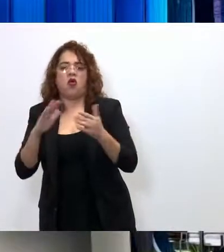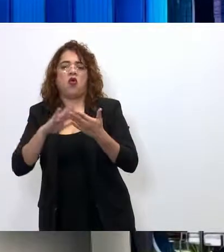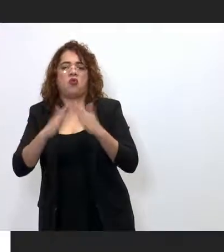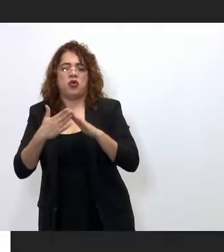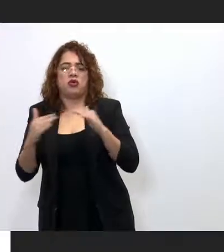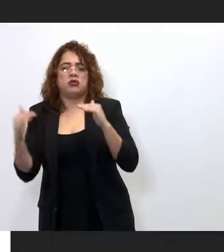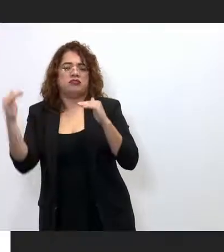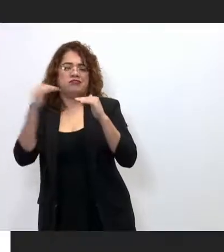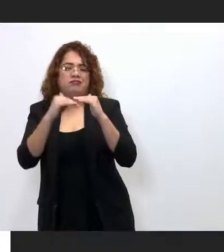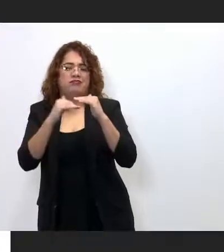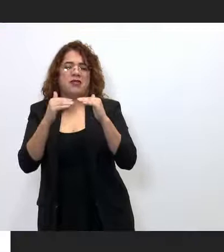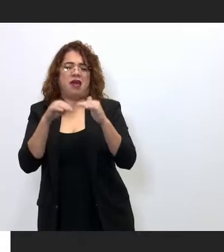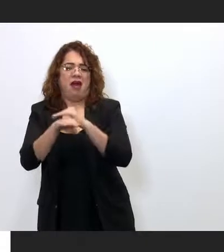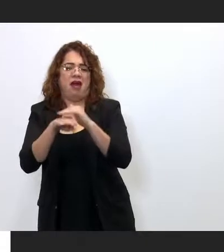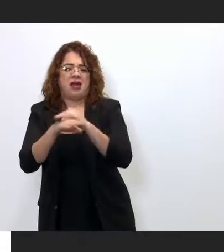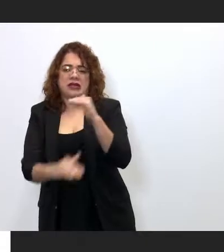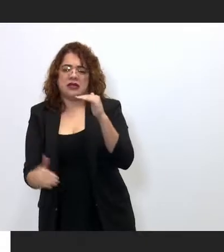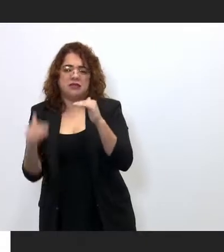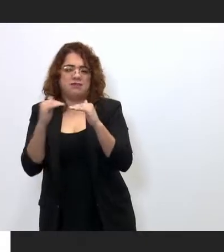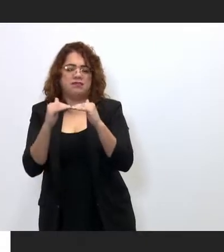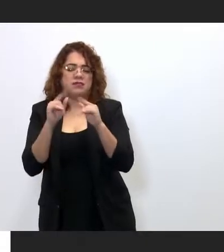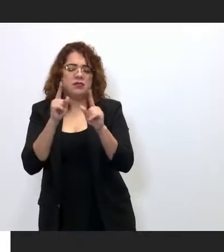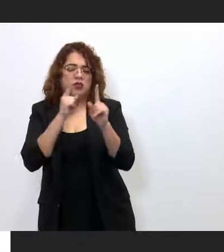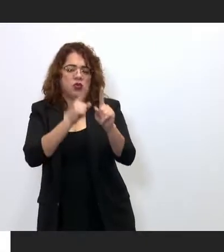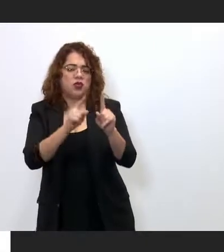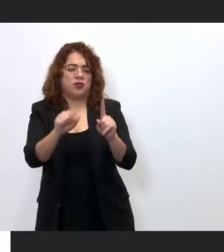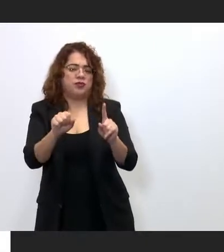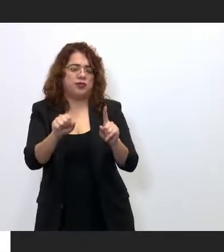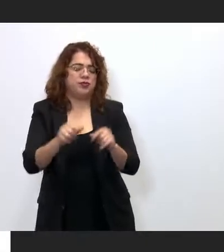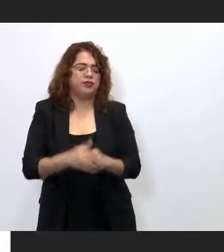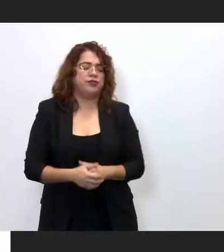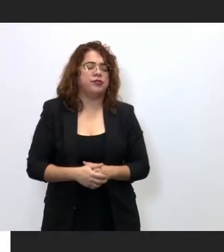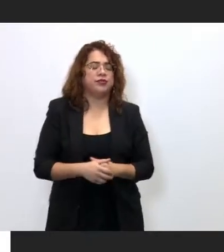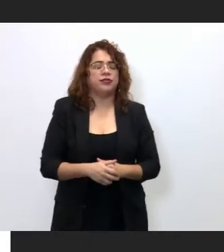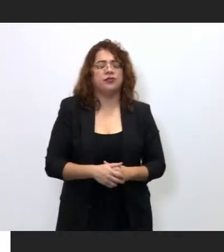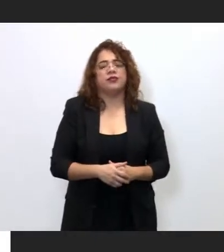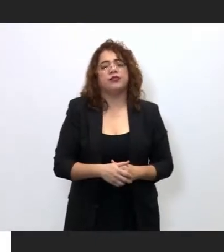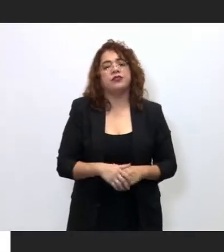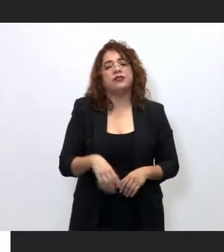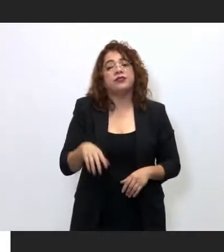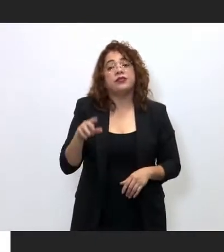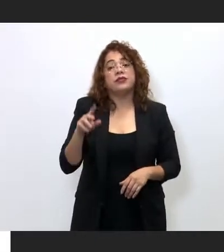Thank you, Kelly. Haley from the Press Telegram, go ahead and unmute yourself.